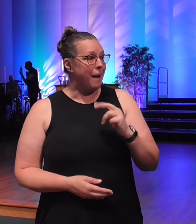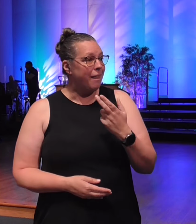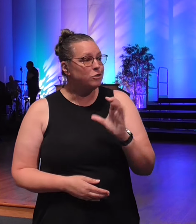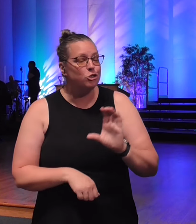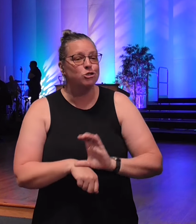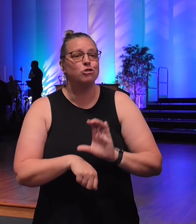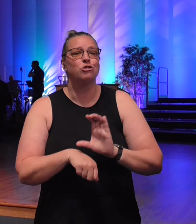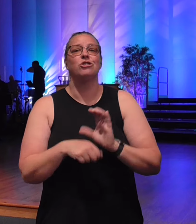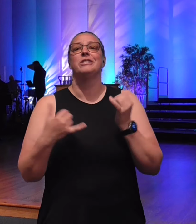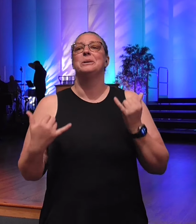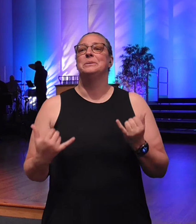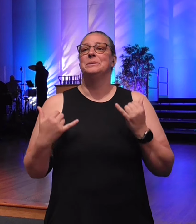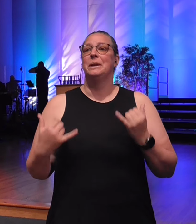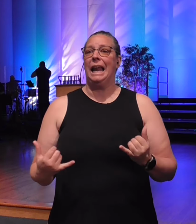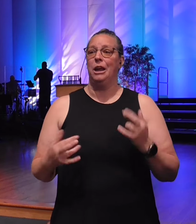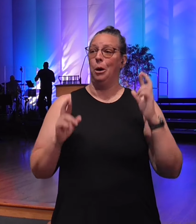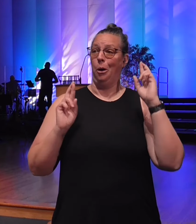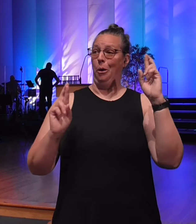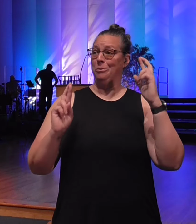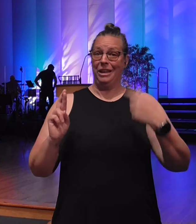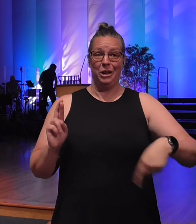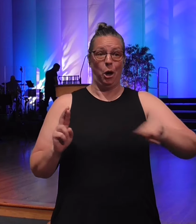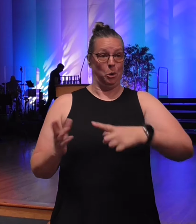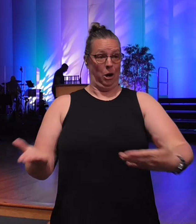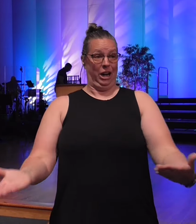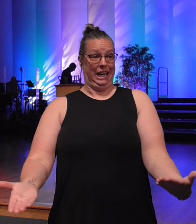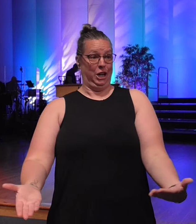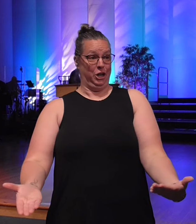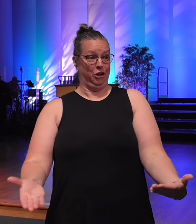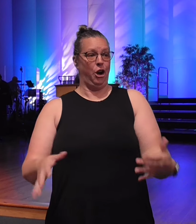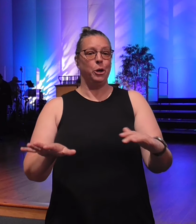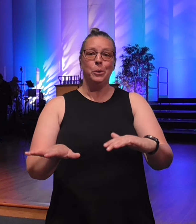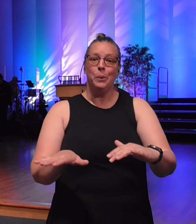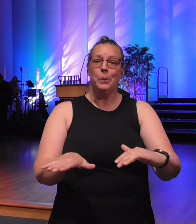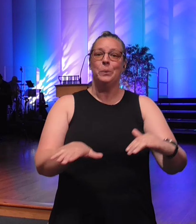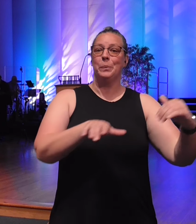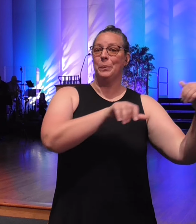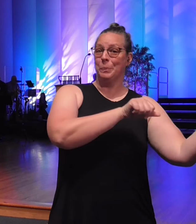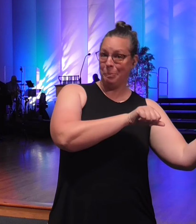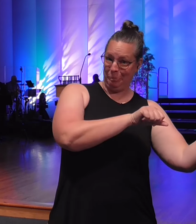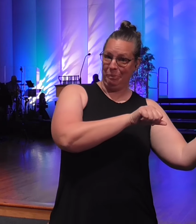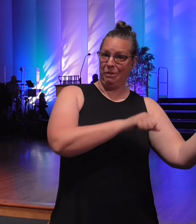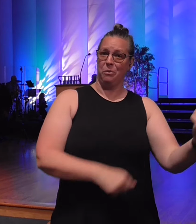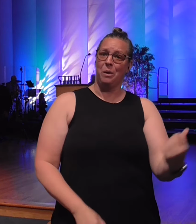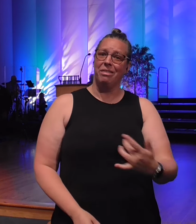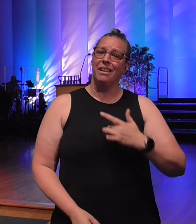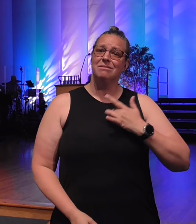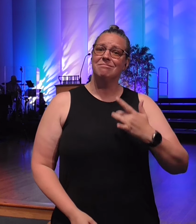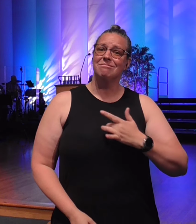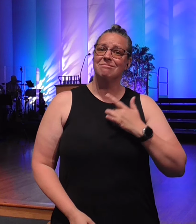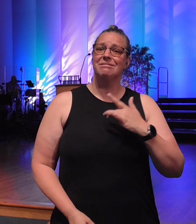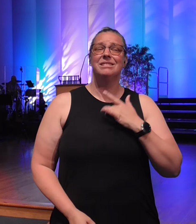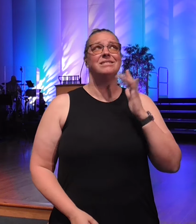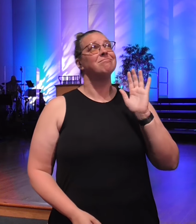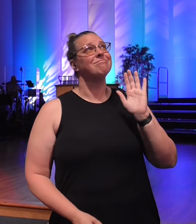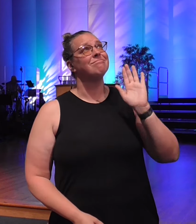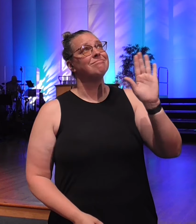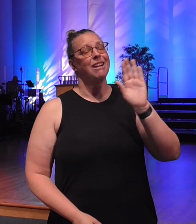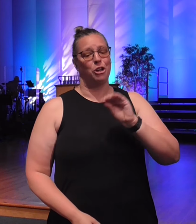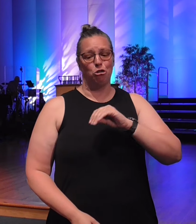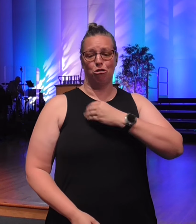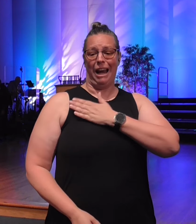that as you are here in our sanctuary today, that you leave with a deepening sense of the grace that is